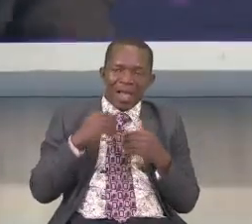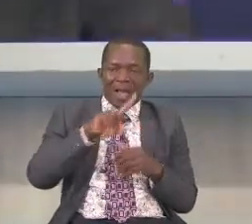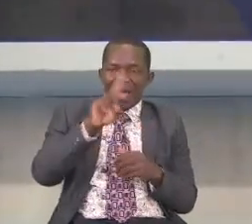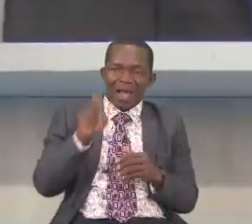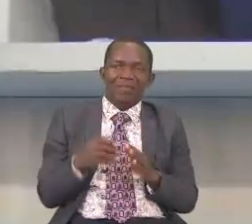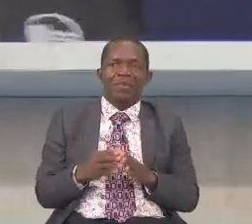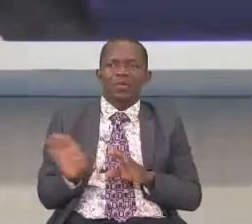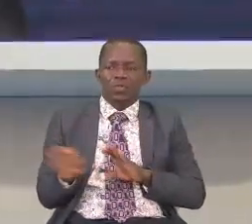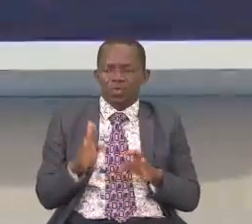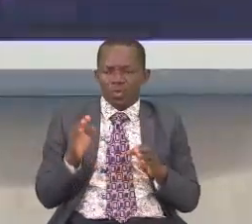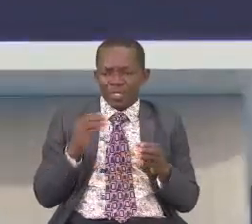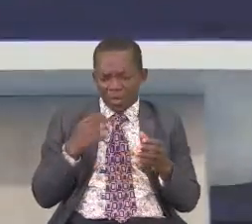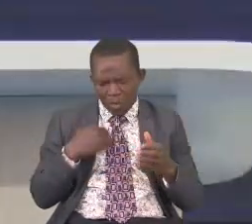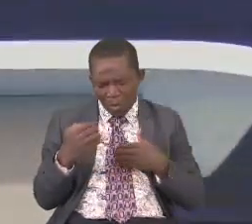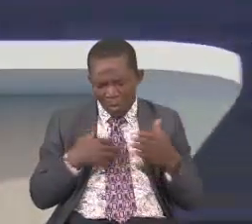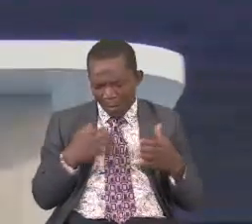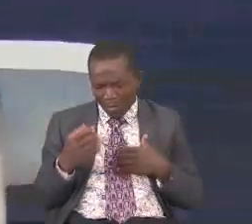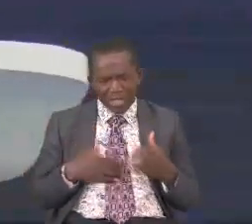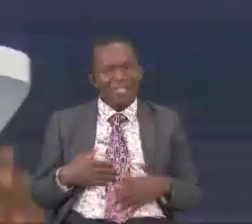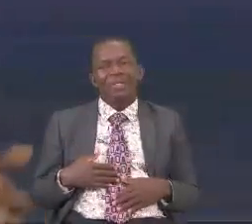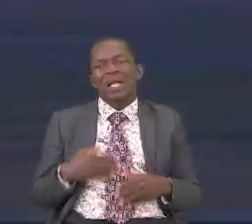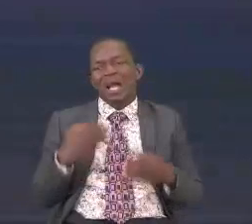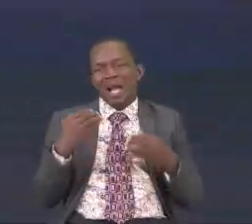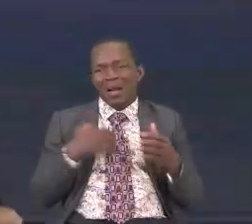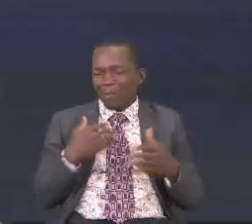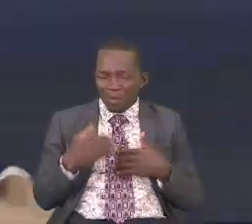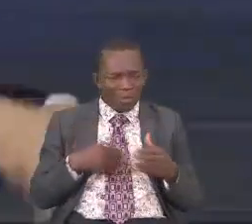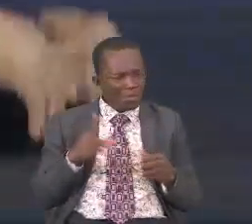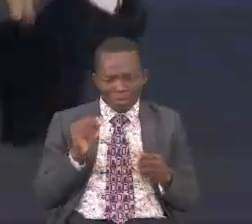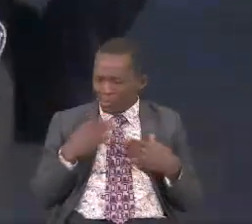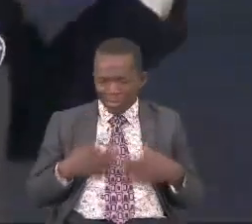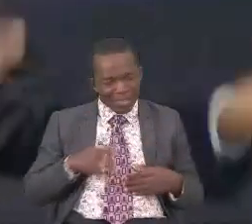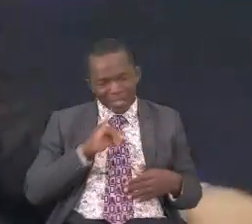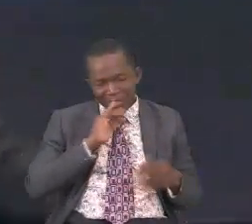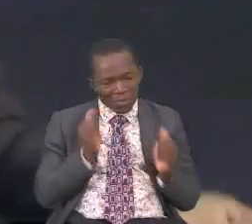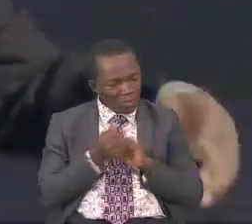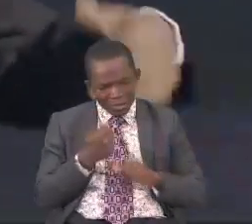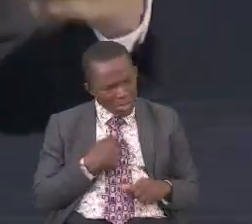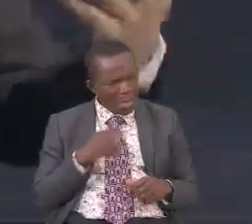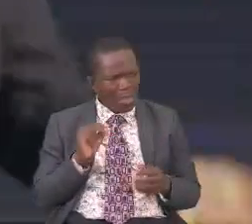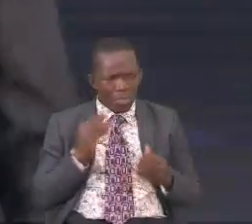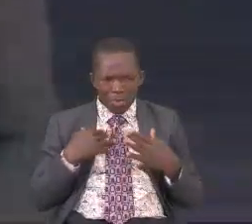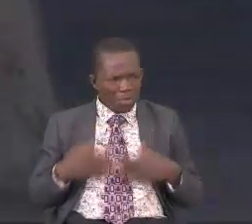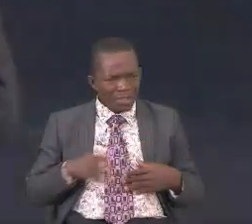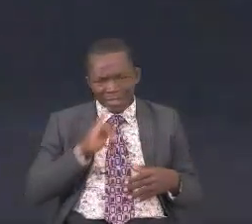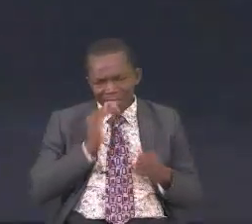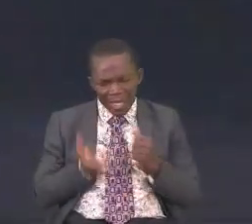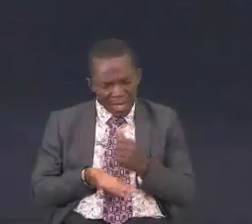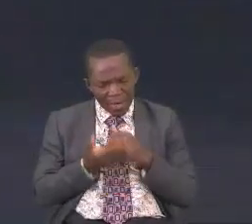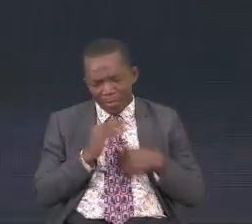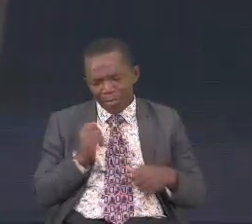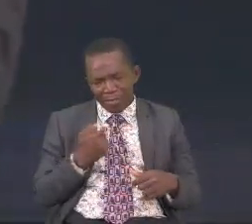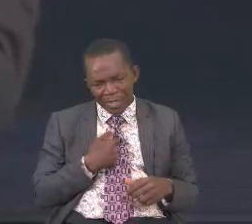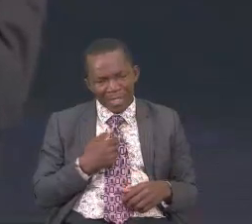murmuring I mean no nobody is with me they are not contributing money and they are not helping I'm only here I'm